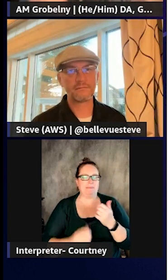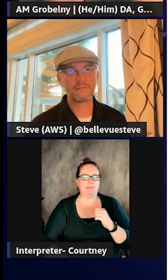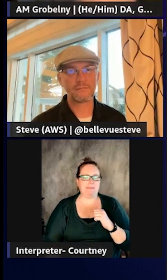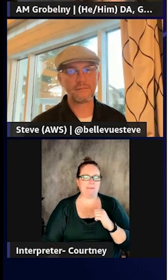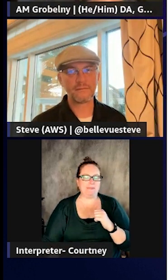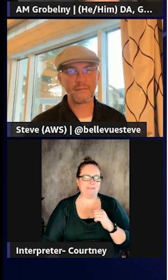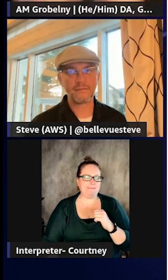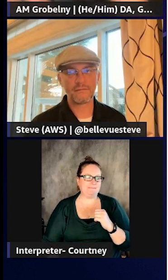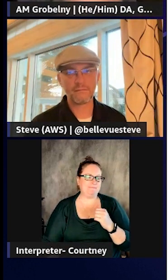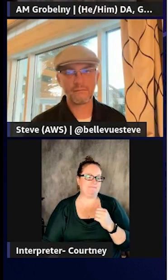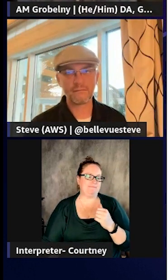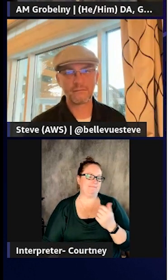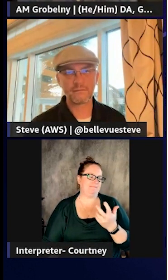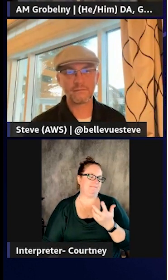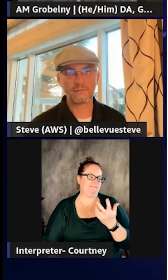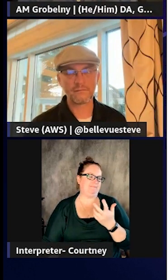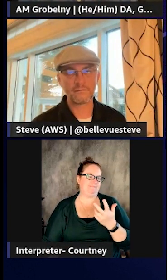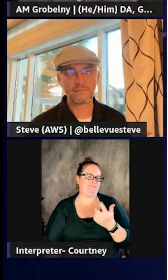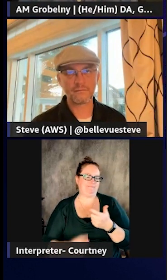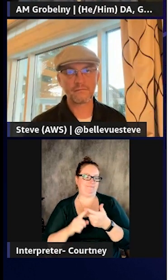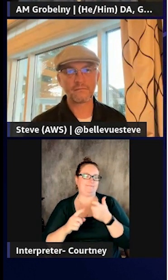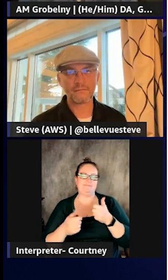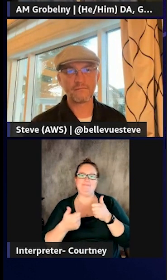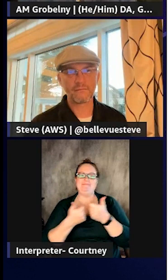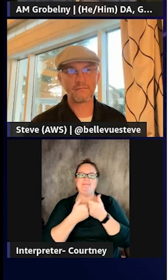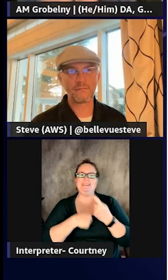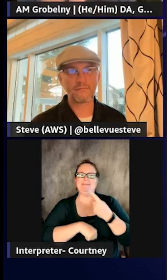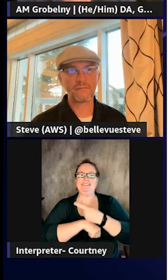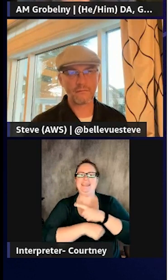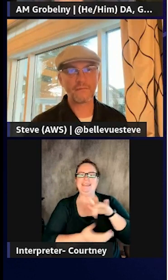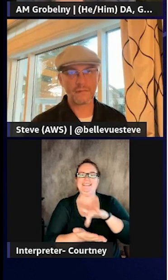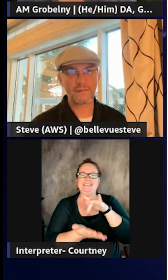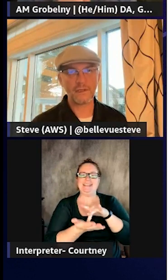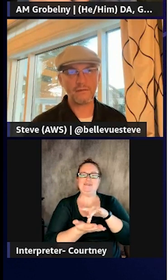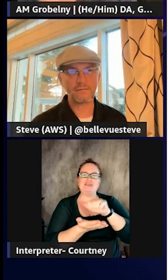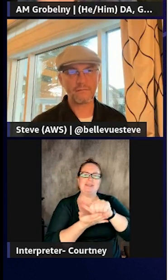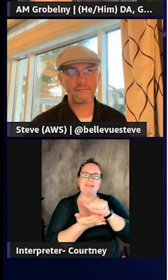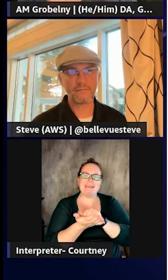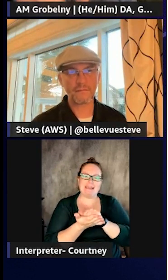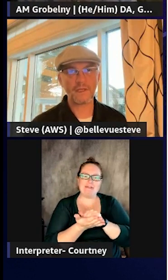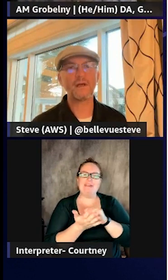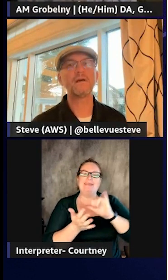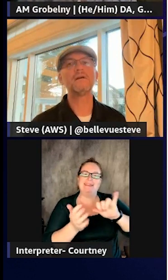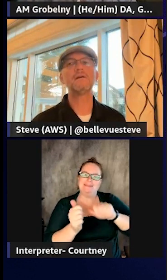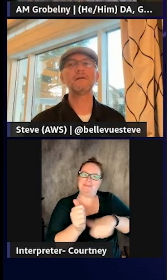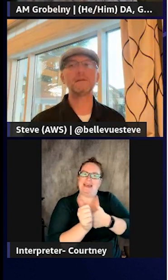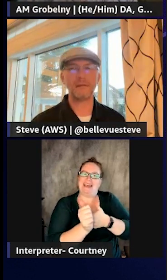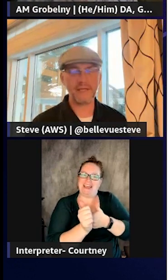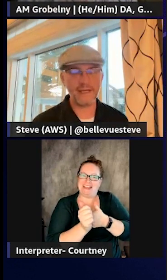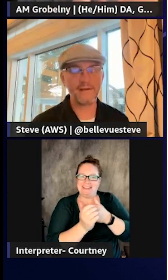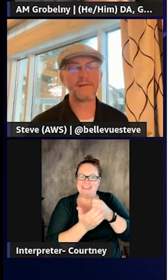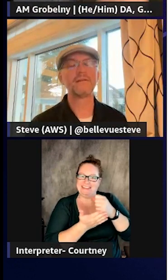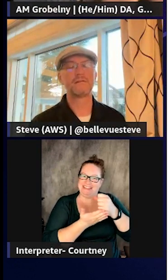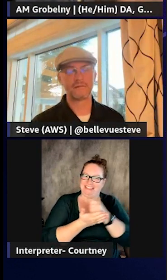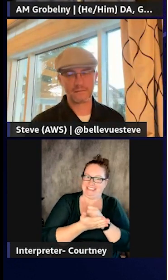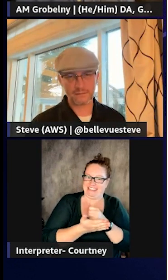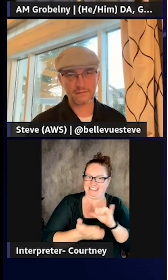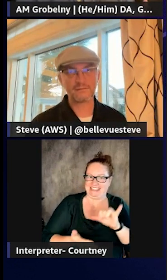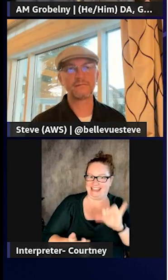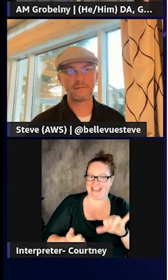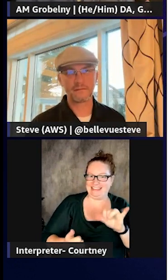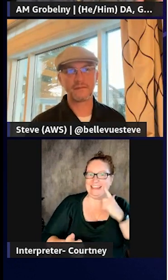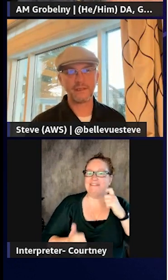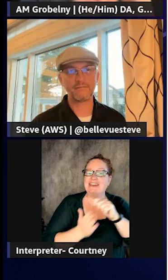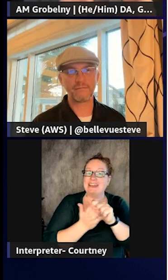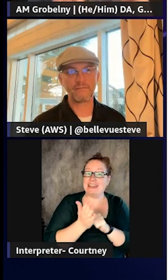be from the Game Day Central account is the behind the scenes way that we look at it. There's an account